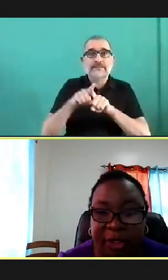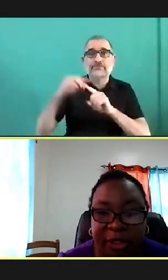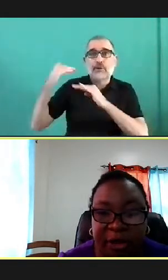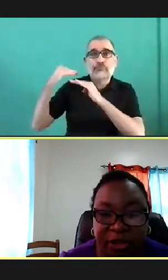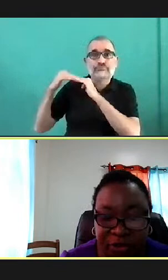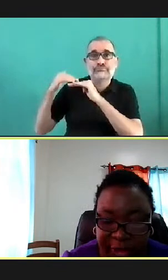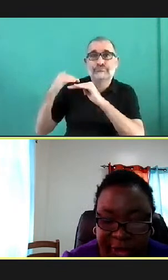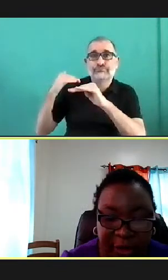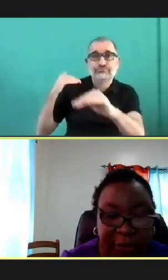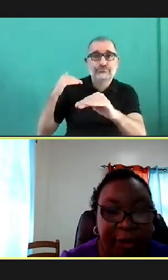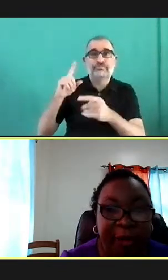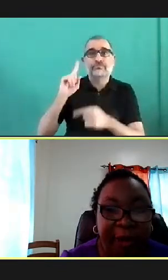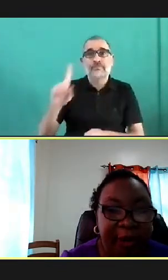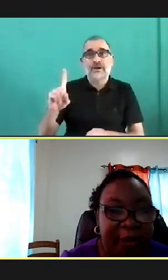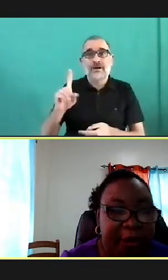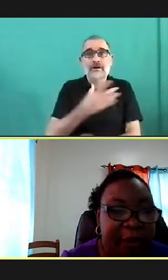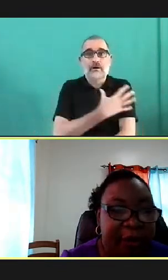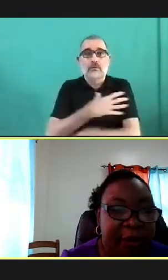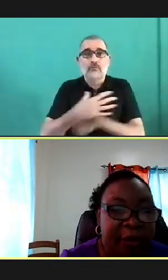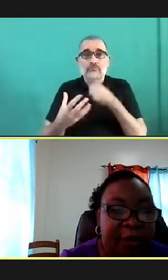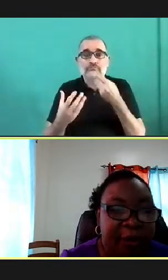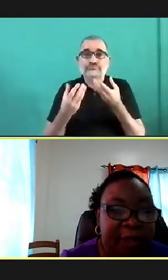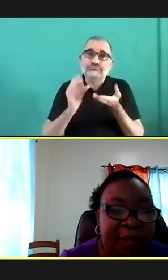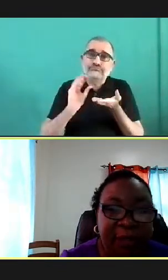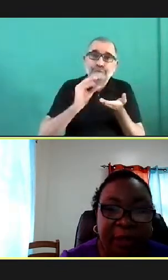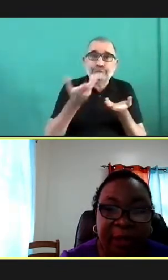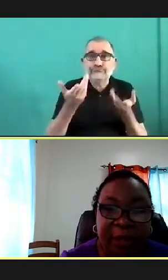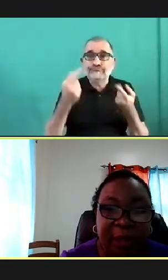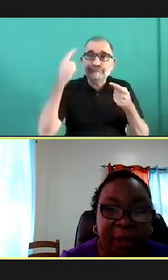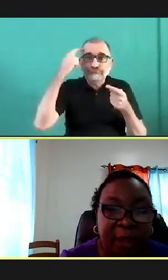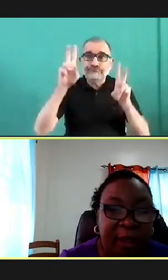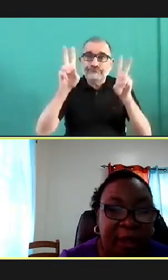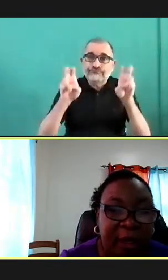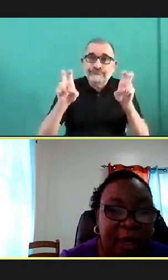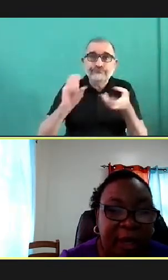of the poorest countries in South America, with